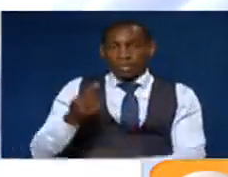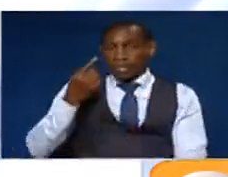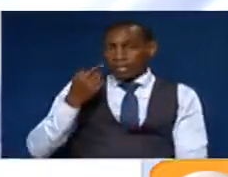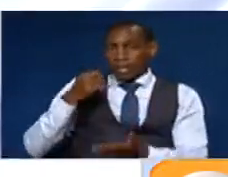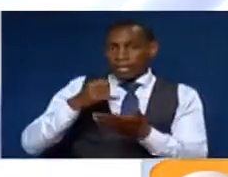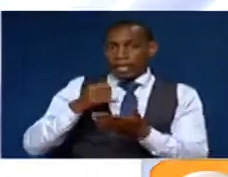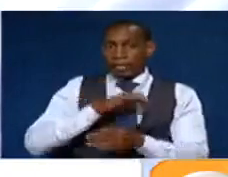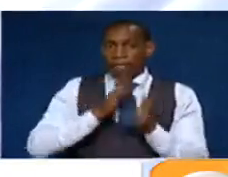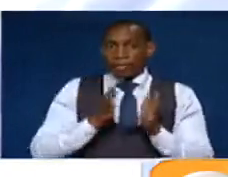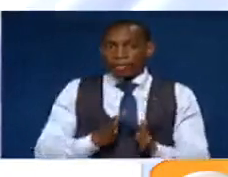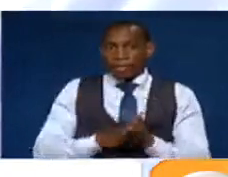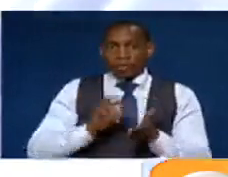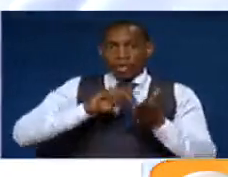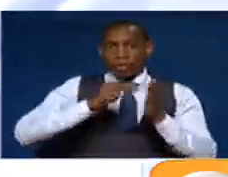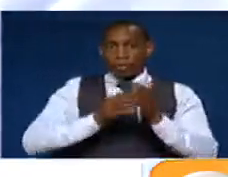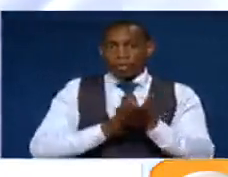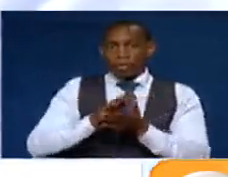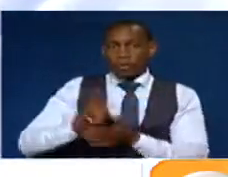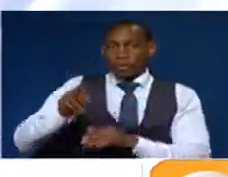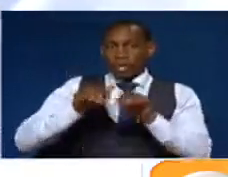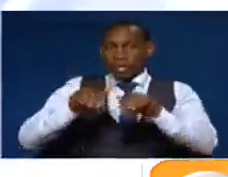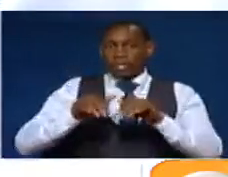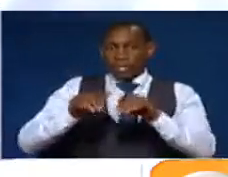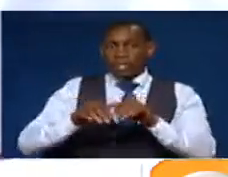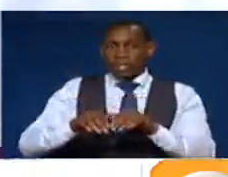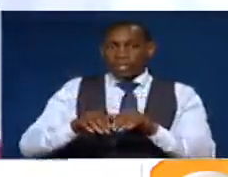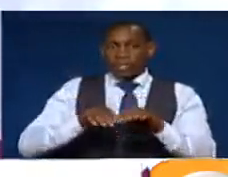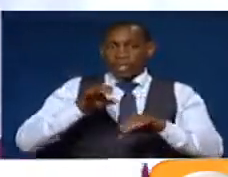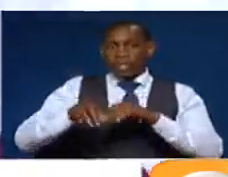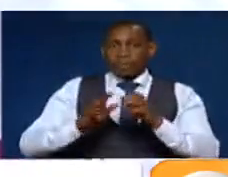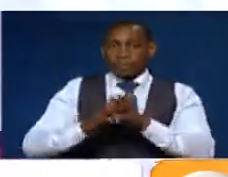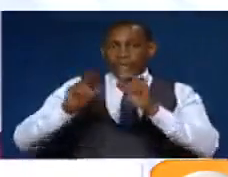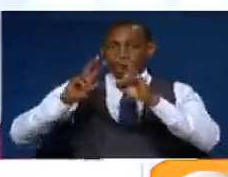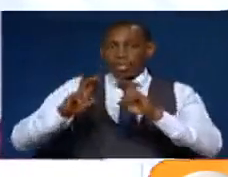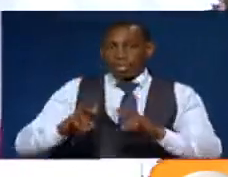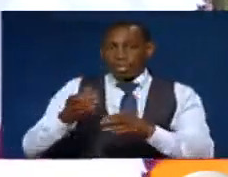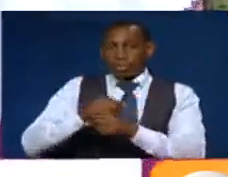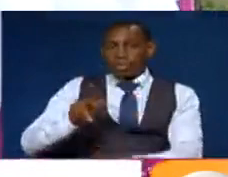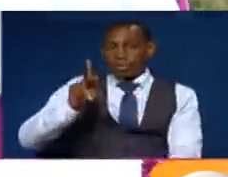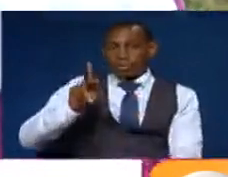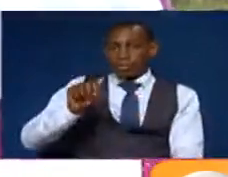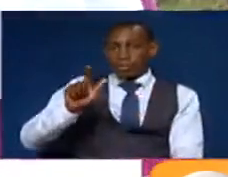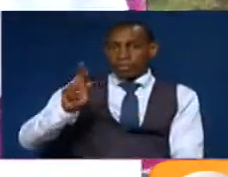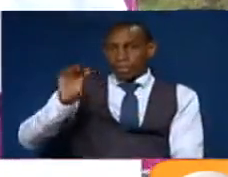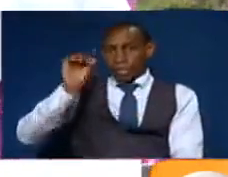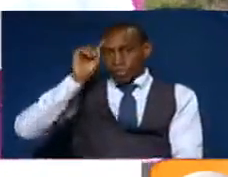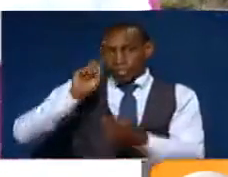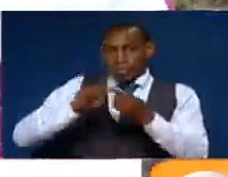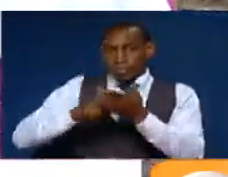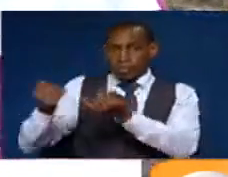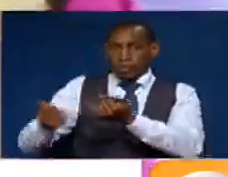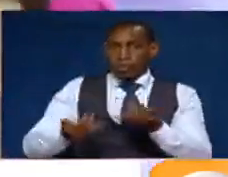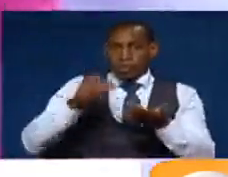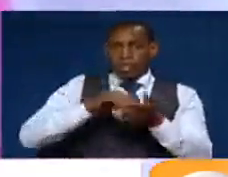the beneficiaries of an ambitious project by the Kenya Agricultural and Livestock Research Organization, KALRO, which is seeking to reintroduce